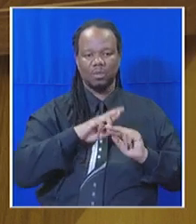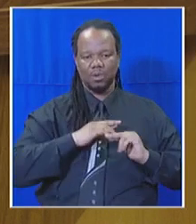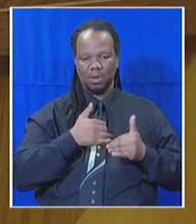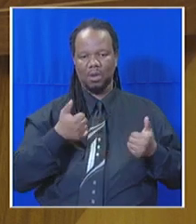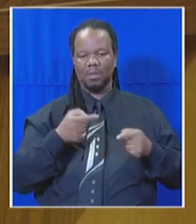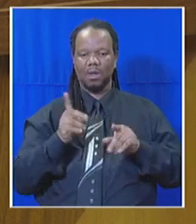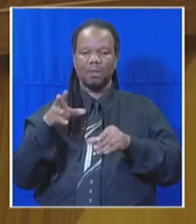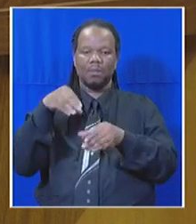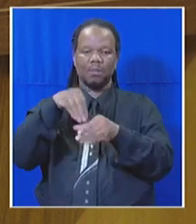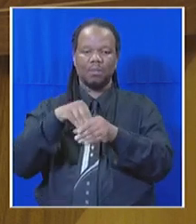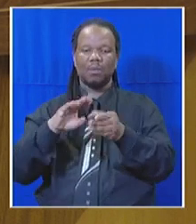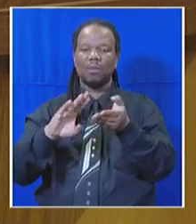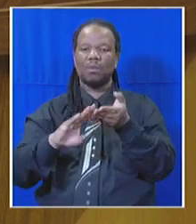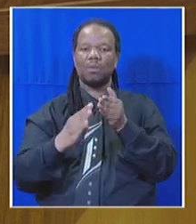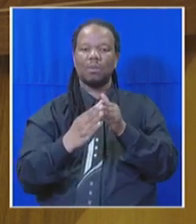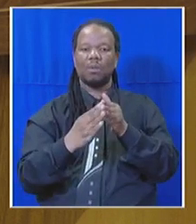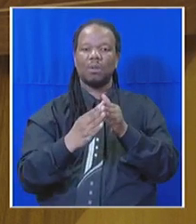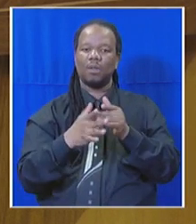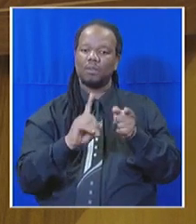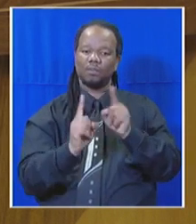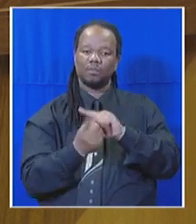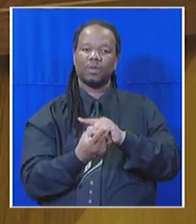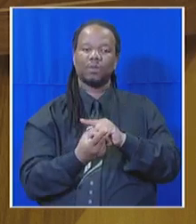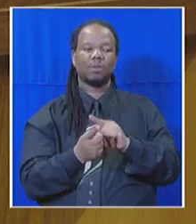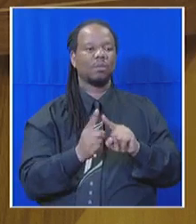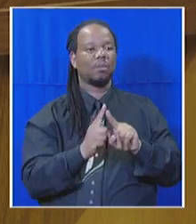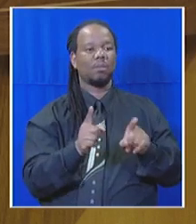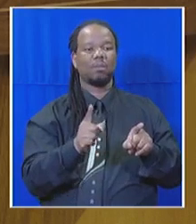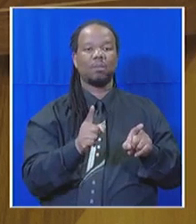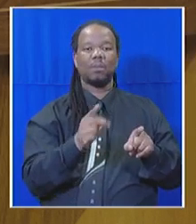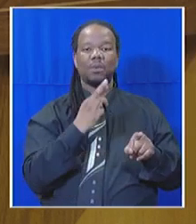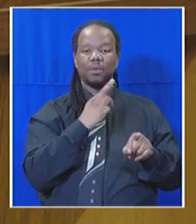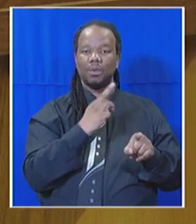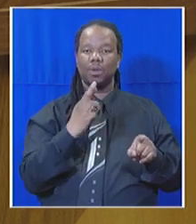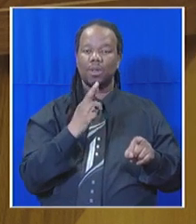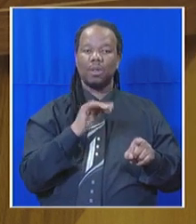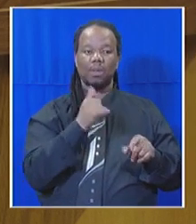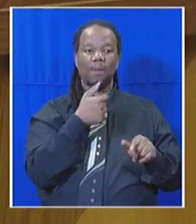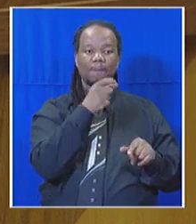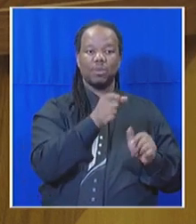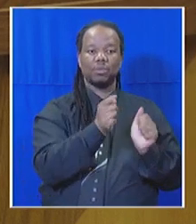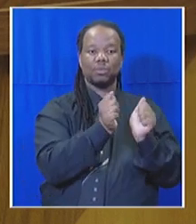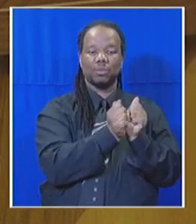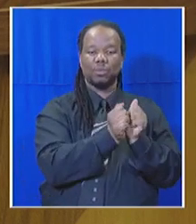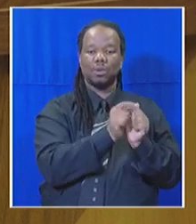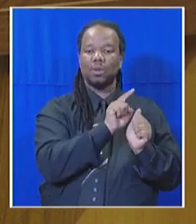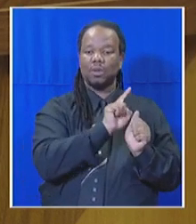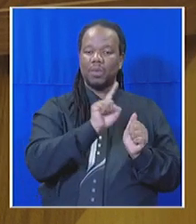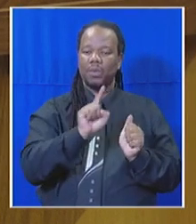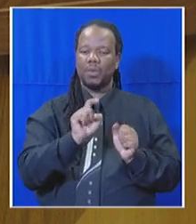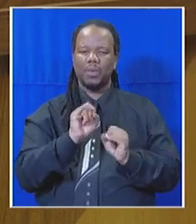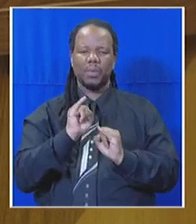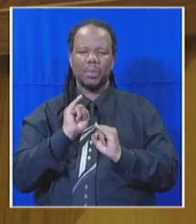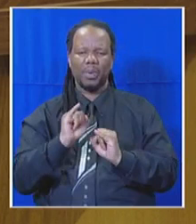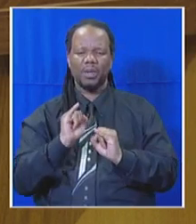as better individuals. But the reality is that offenders come back to the society from prisons worse off than they